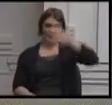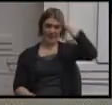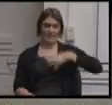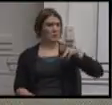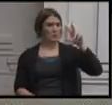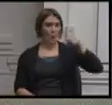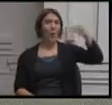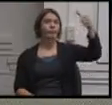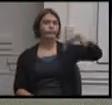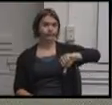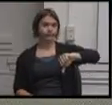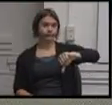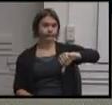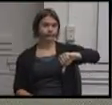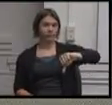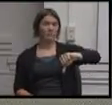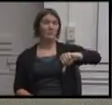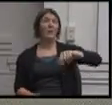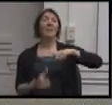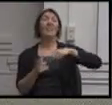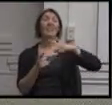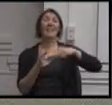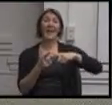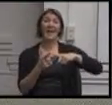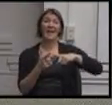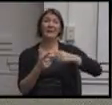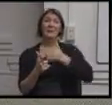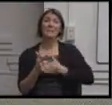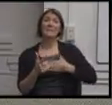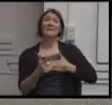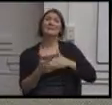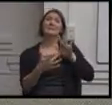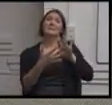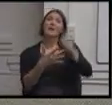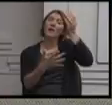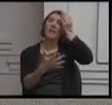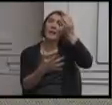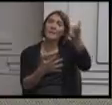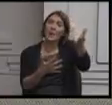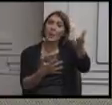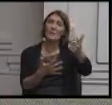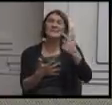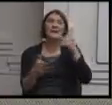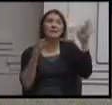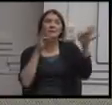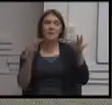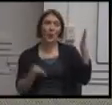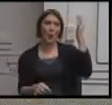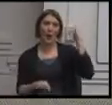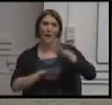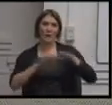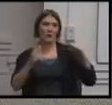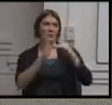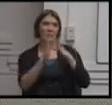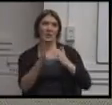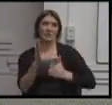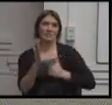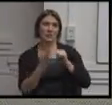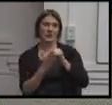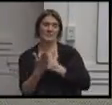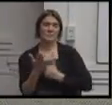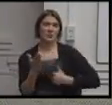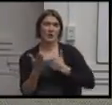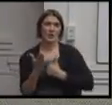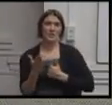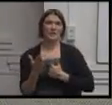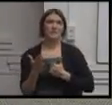before the full board, is simply a reach back with a clear explanation of why it is we're